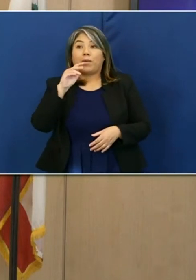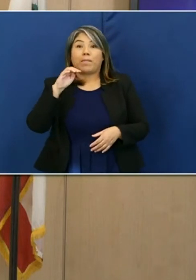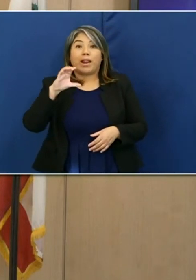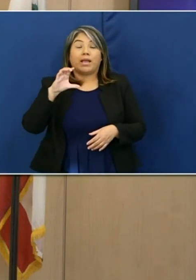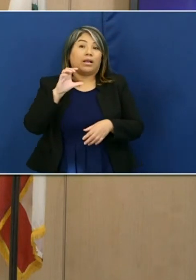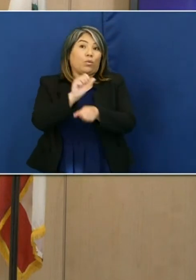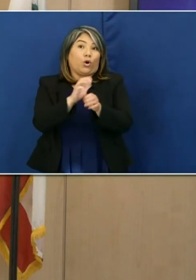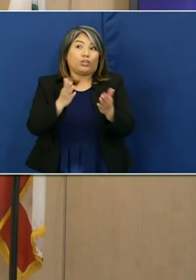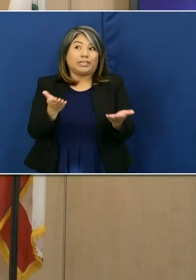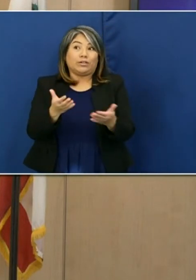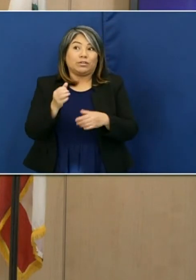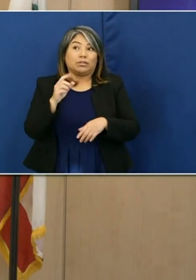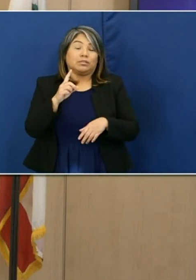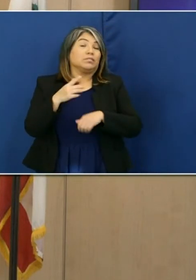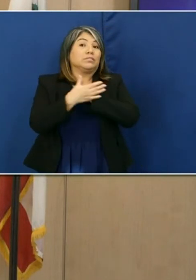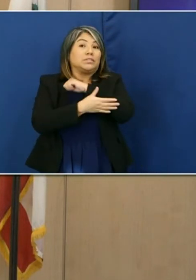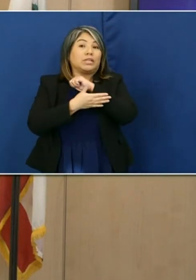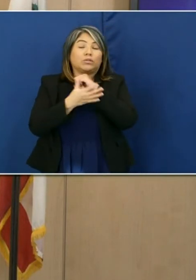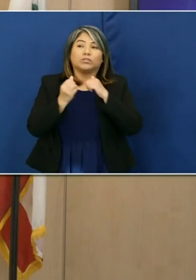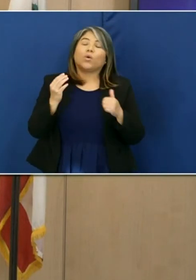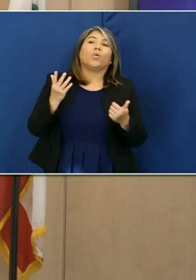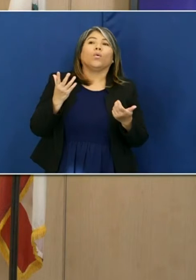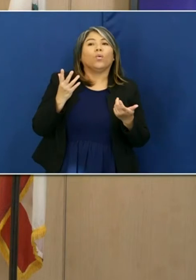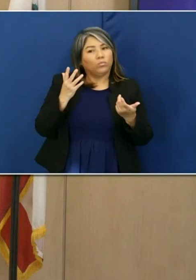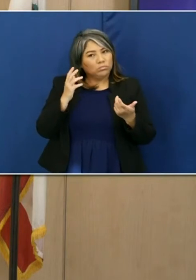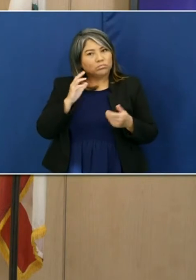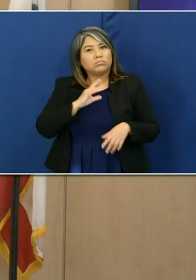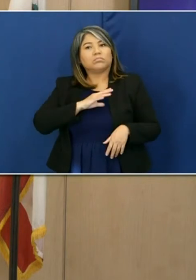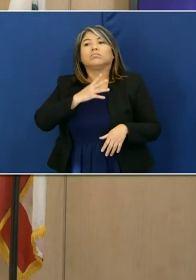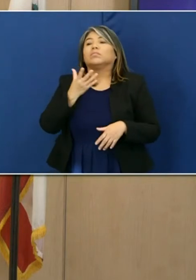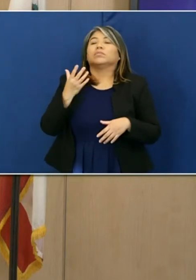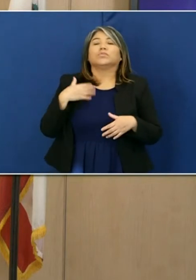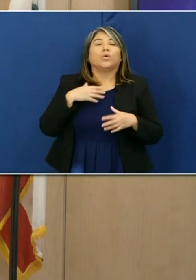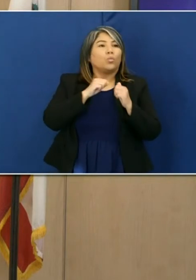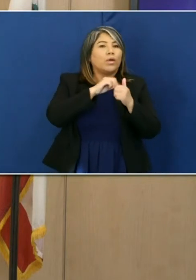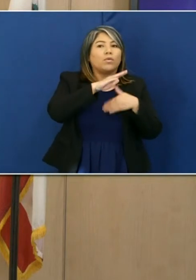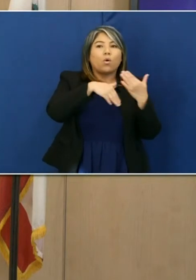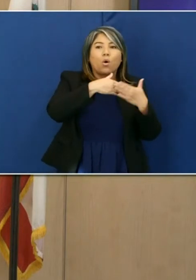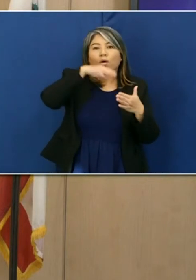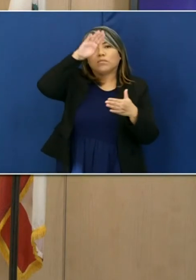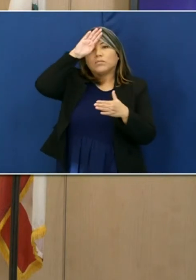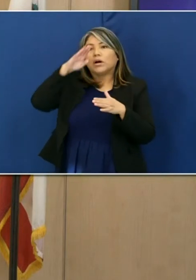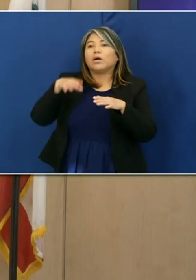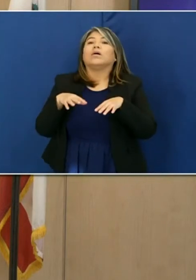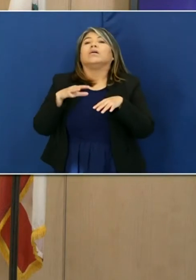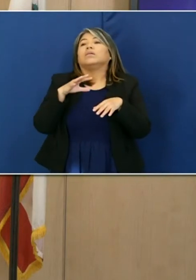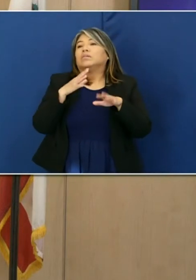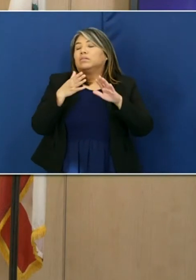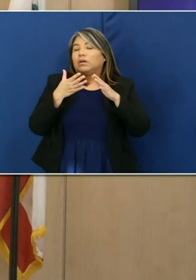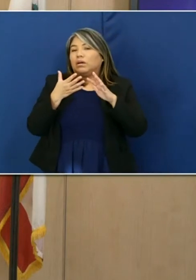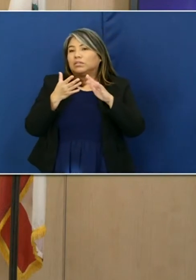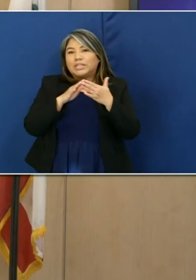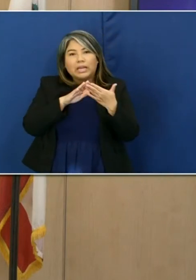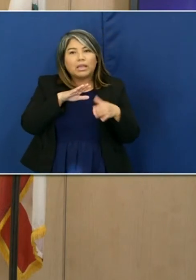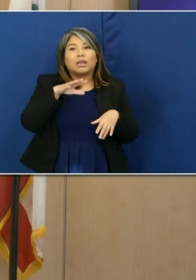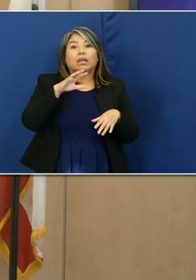going to happen through the collaborative relationship we have with all the city fire departments, including CAL FIRE. Point out that the work that we've done also